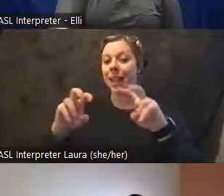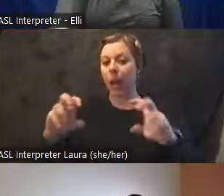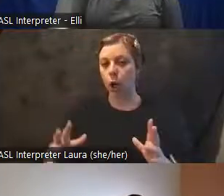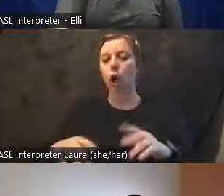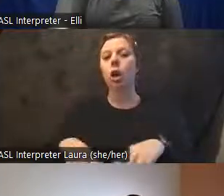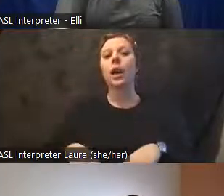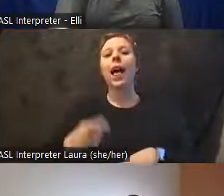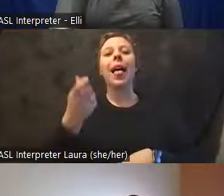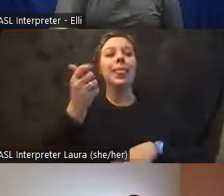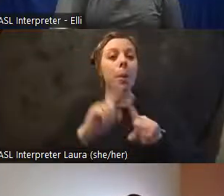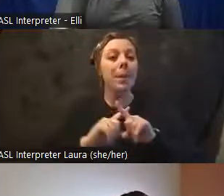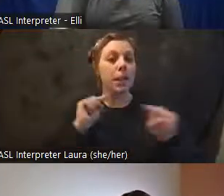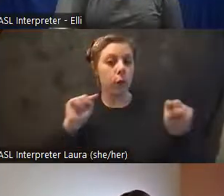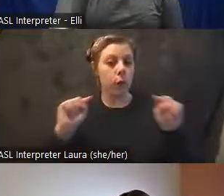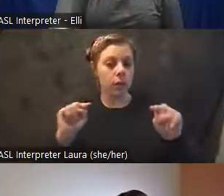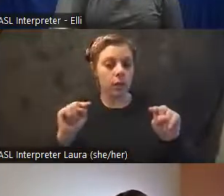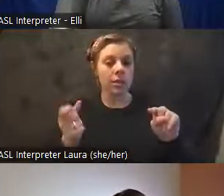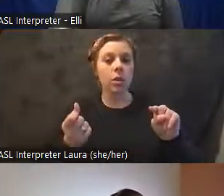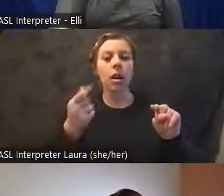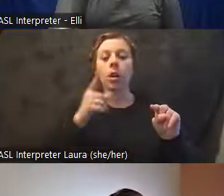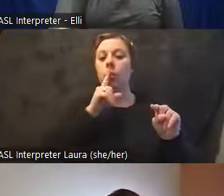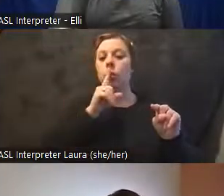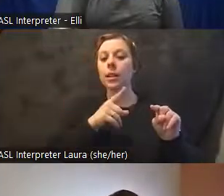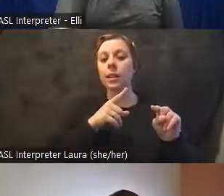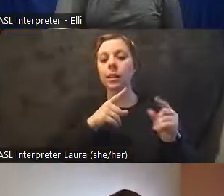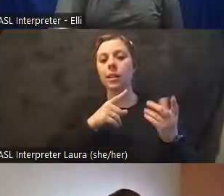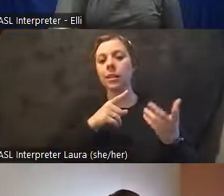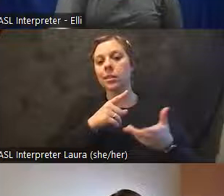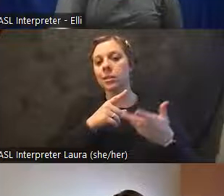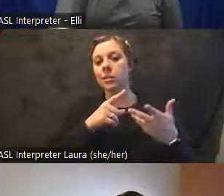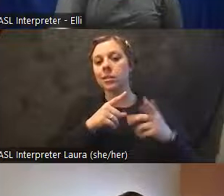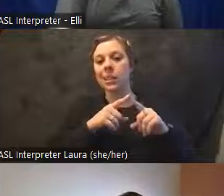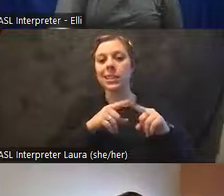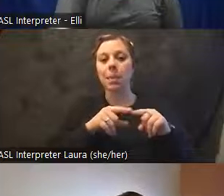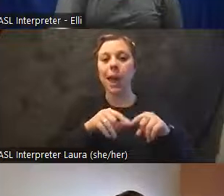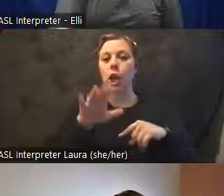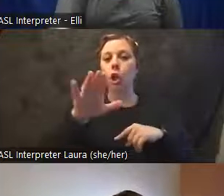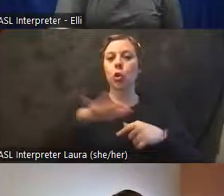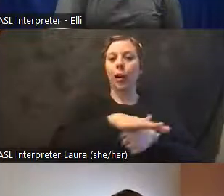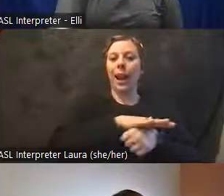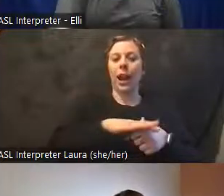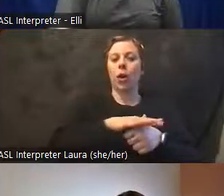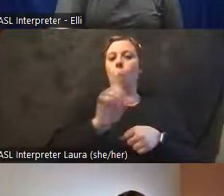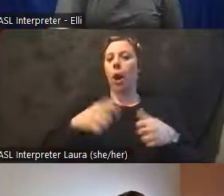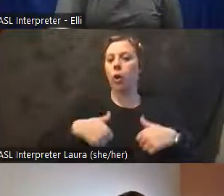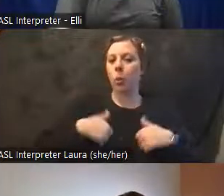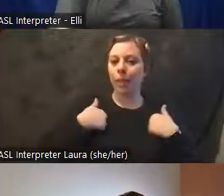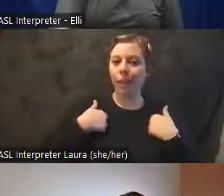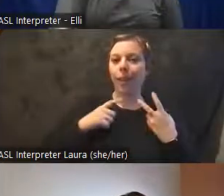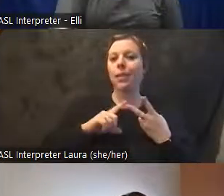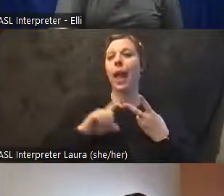depending on the area that you live in and where you're seeking